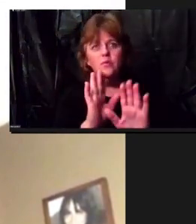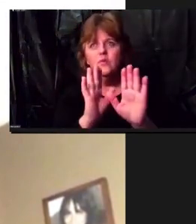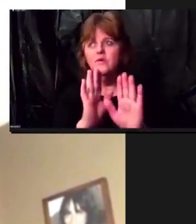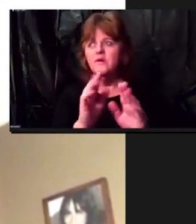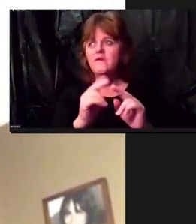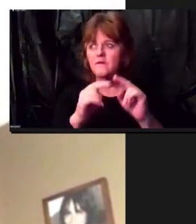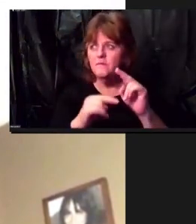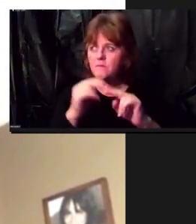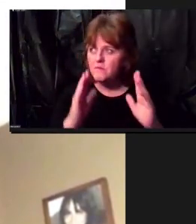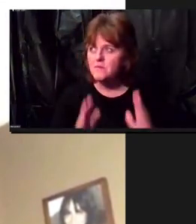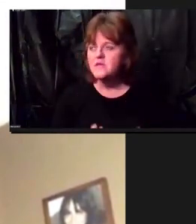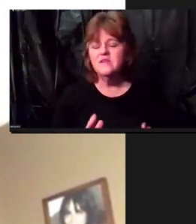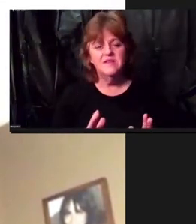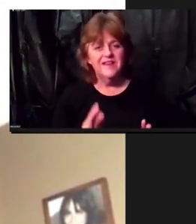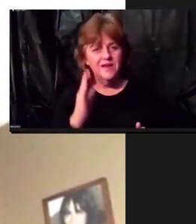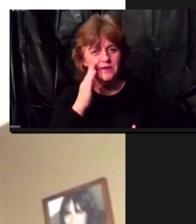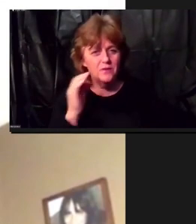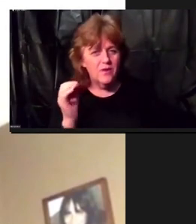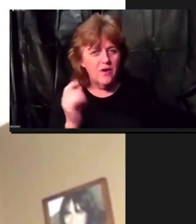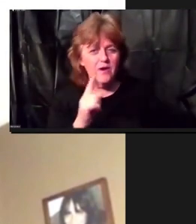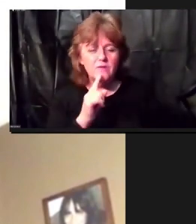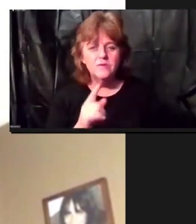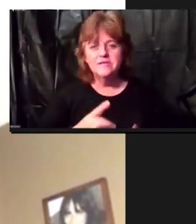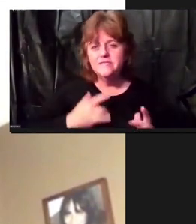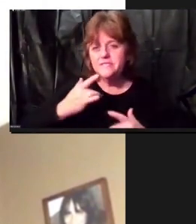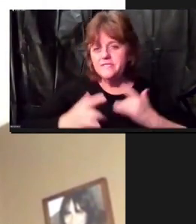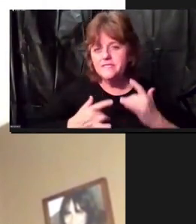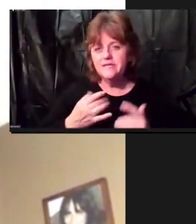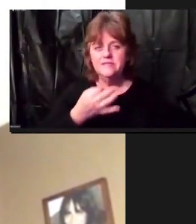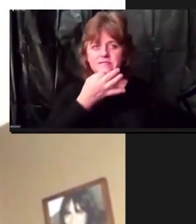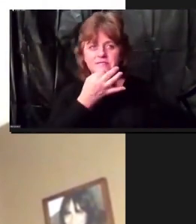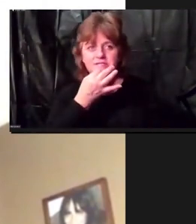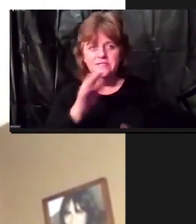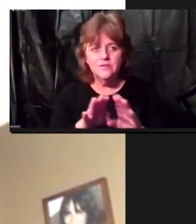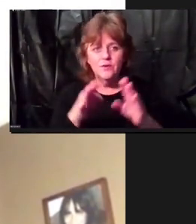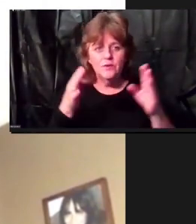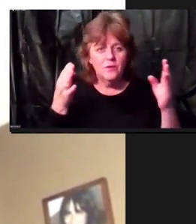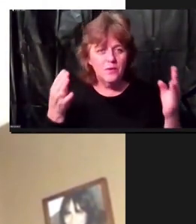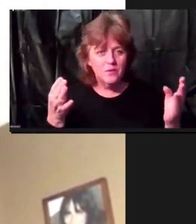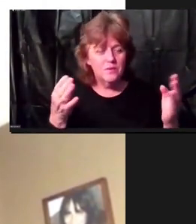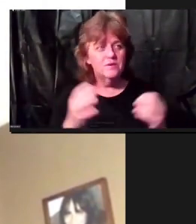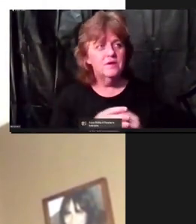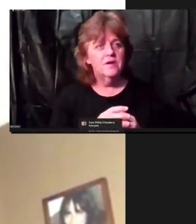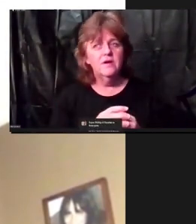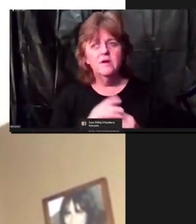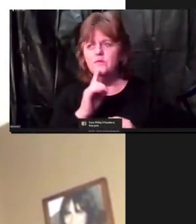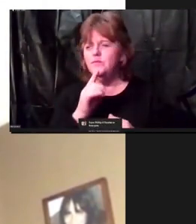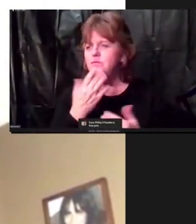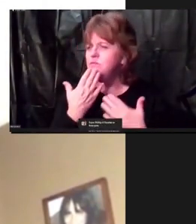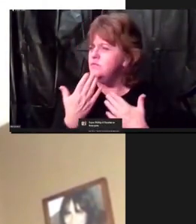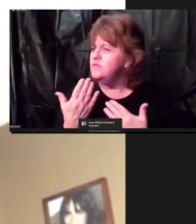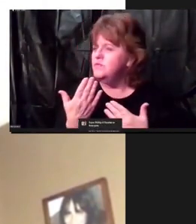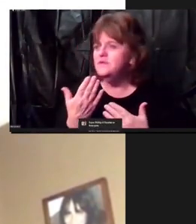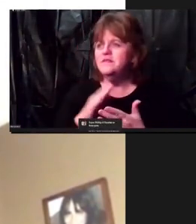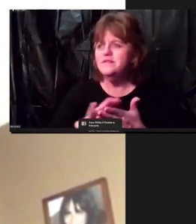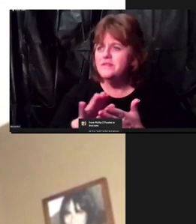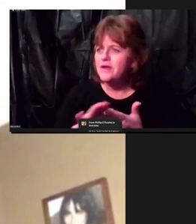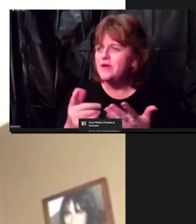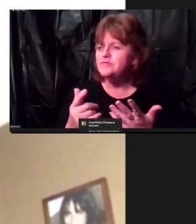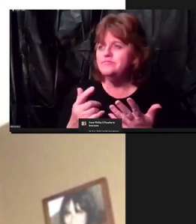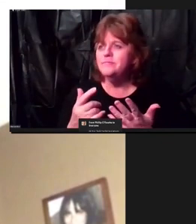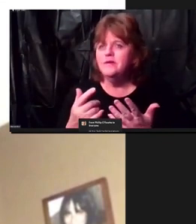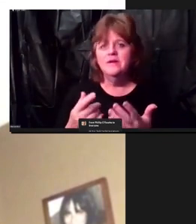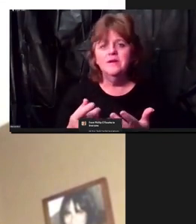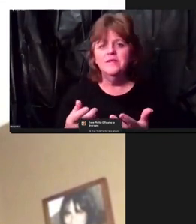facility. I know how excited everyone is that it will be opening. They've also been gracious enough to share